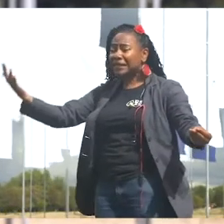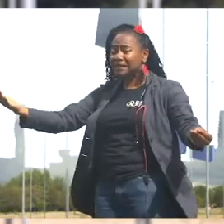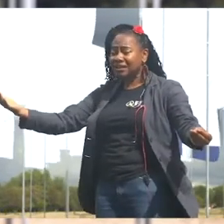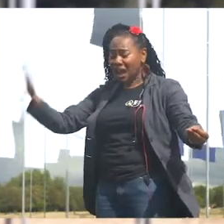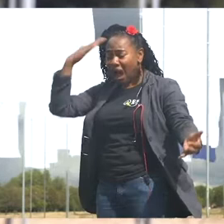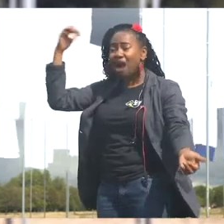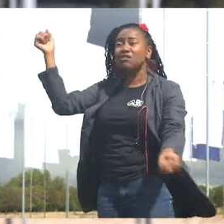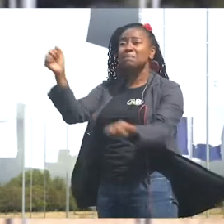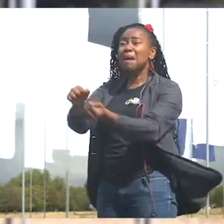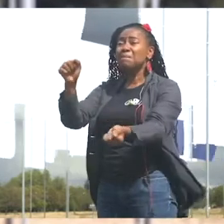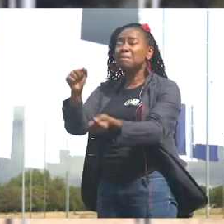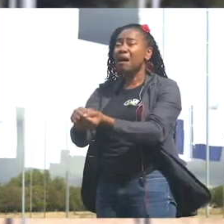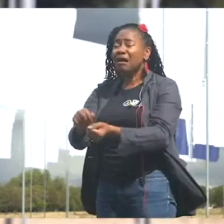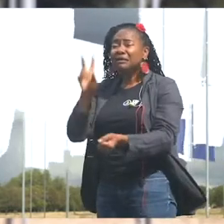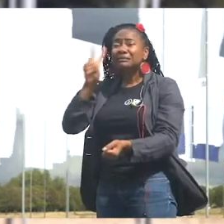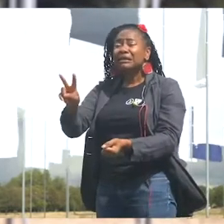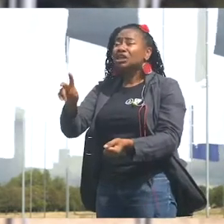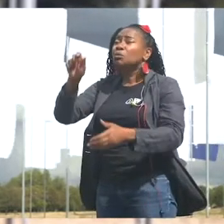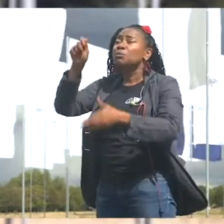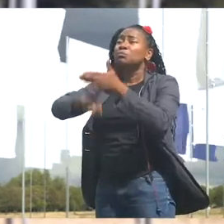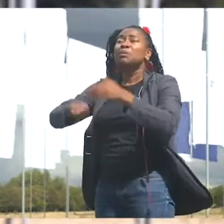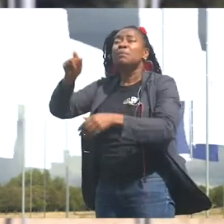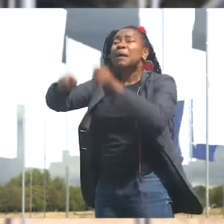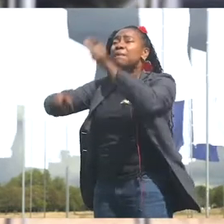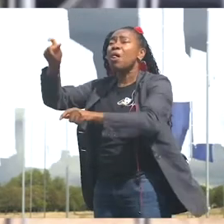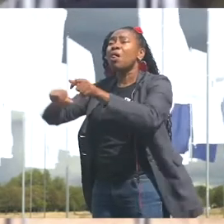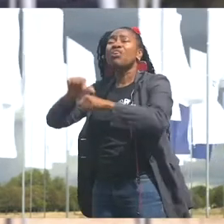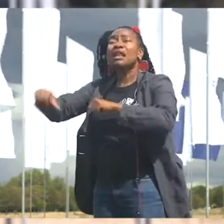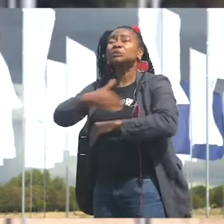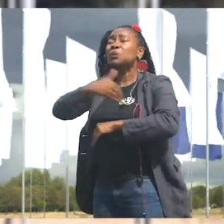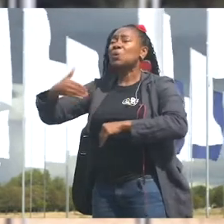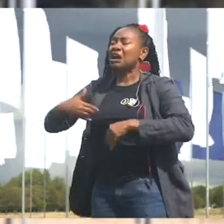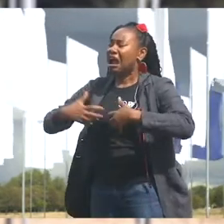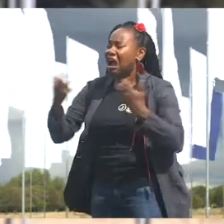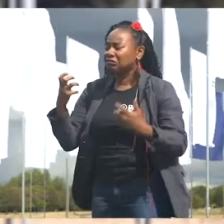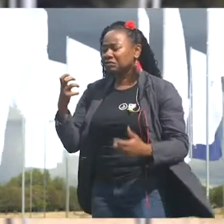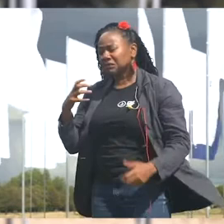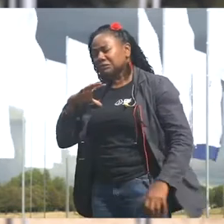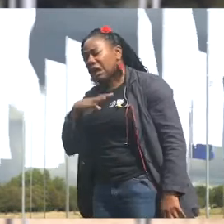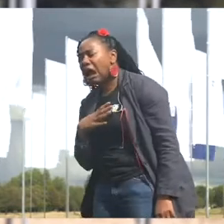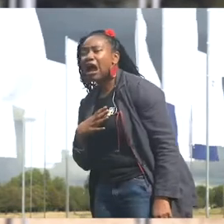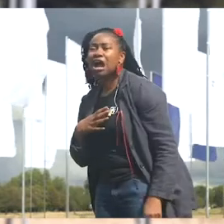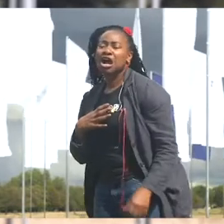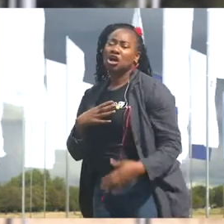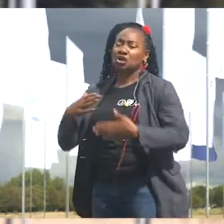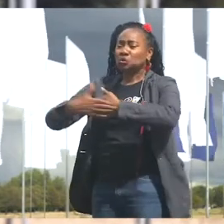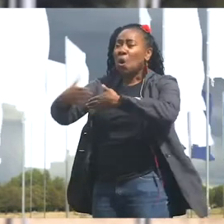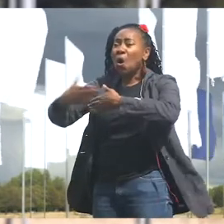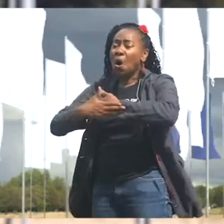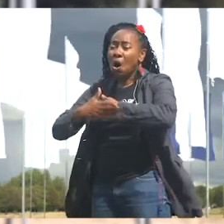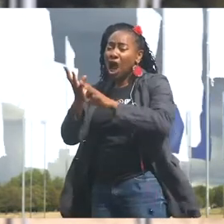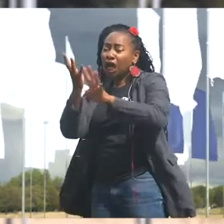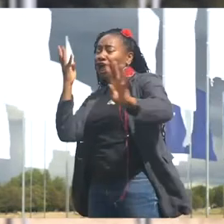And I remember seeing the angry, tired faces of shoppers the next morning, forcing their way through the doors to grab whatever